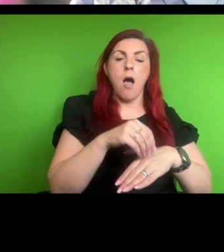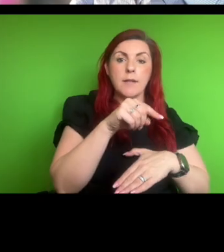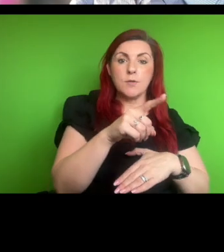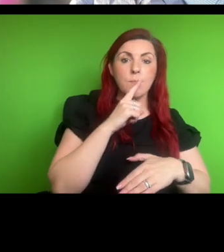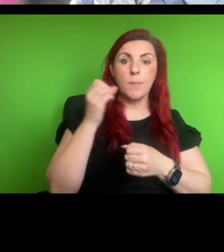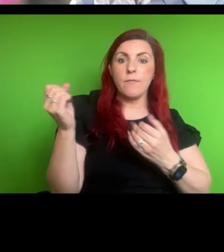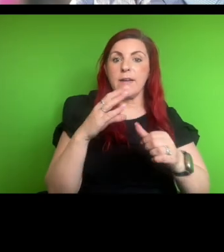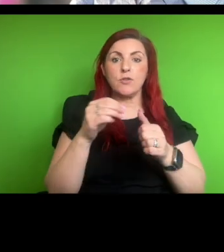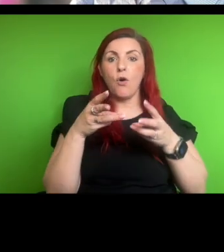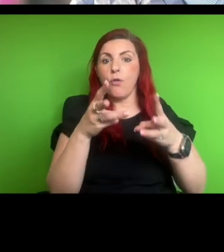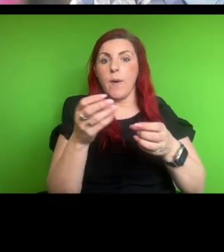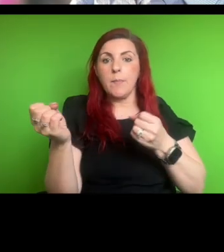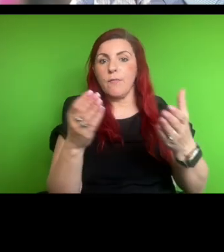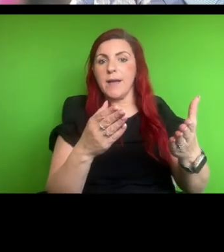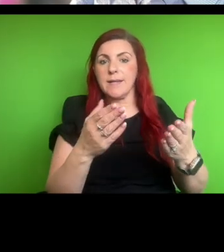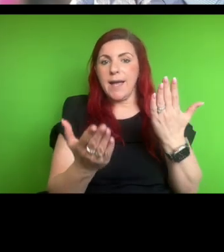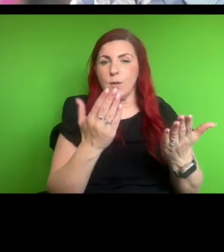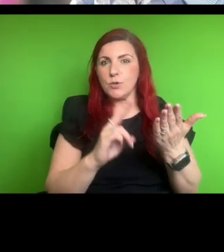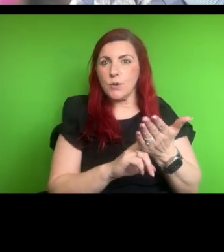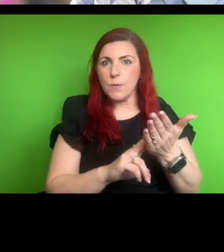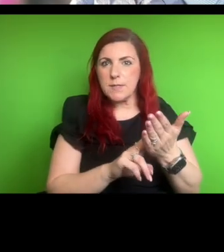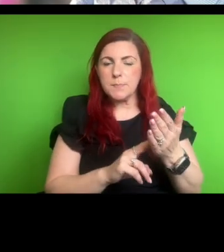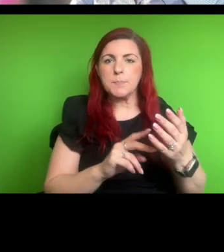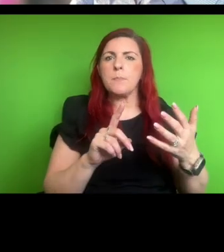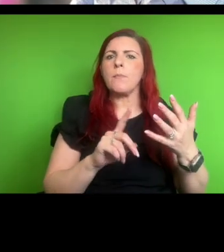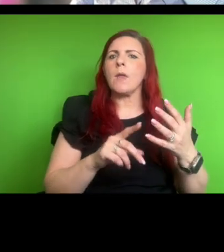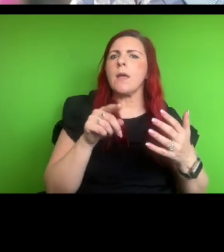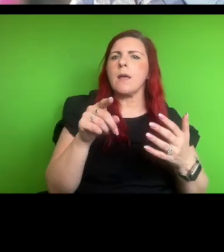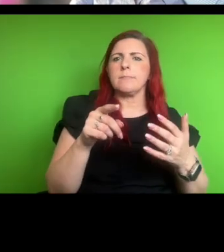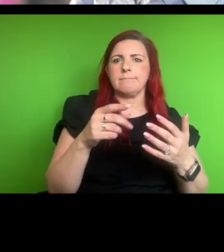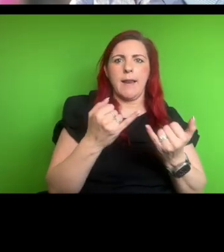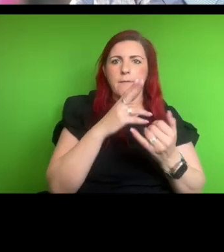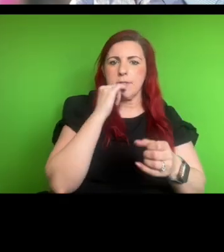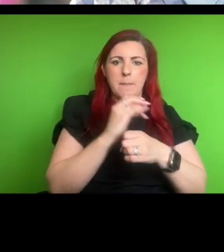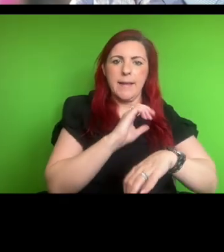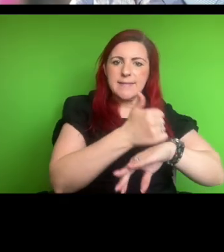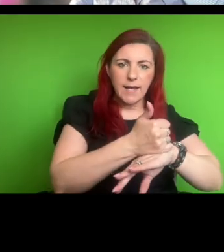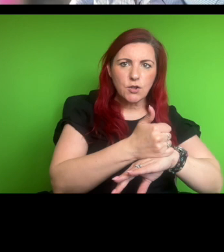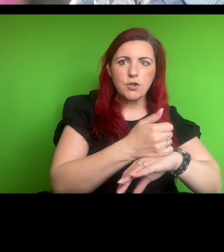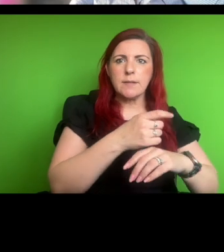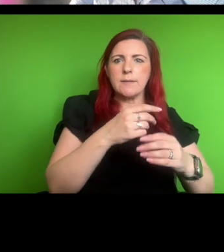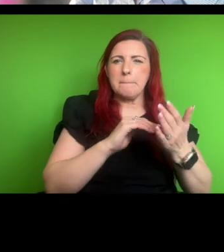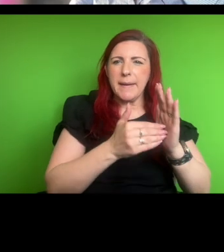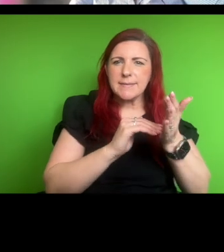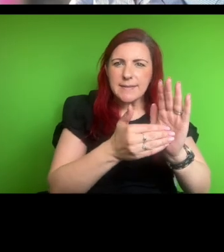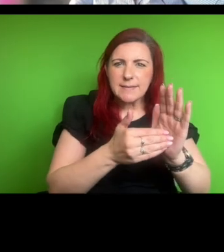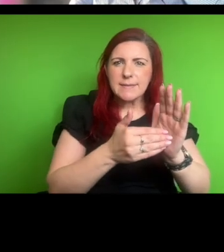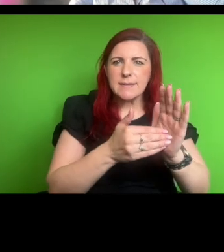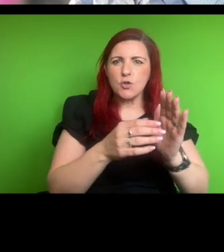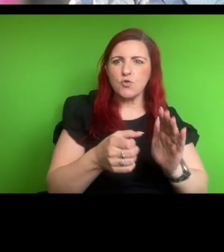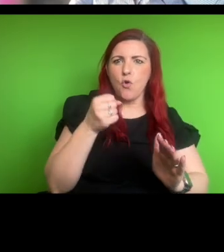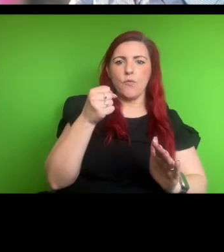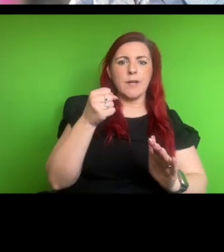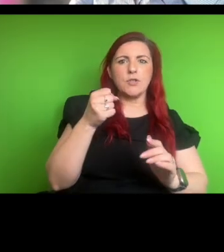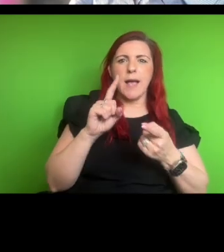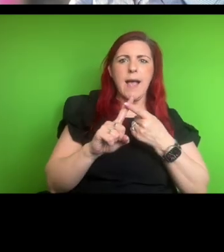Instructions for products such as installation, maintenance, storage, and disposal of a product.